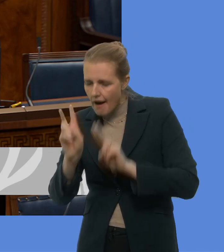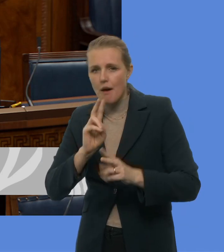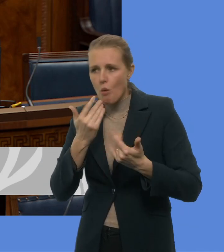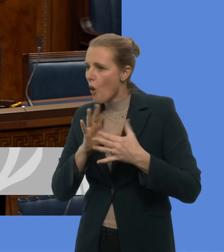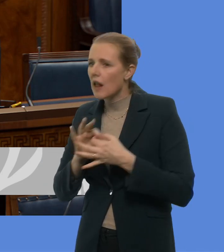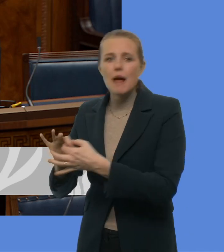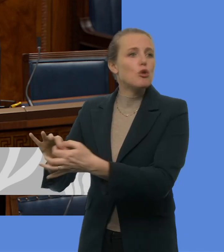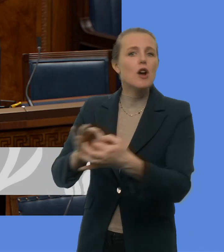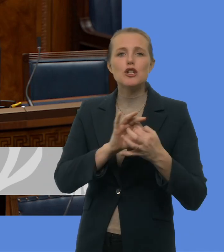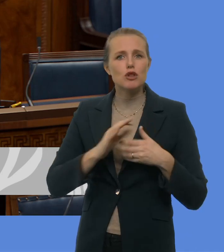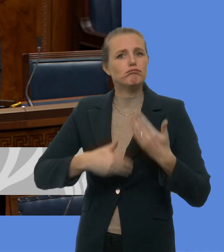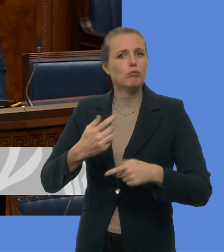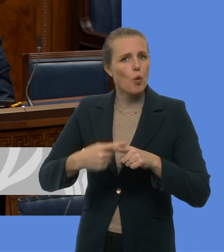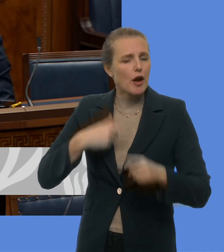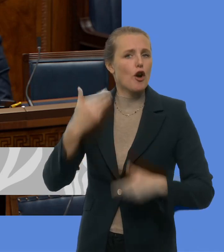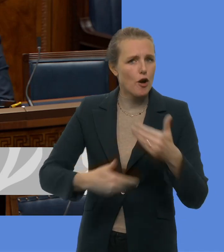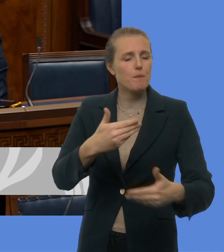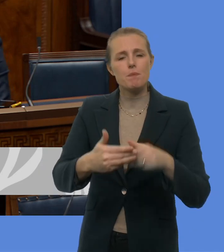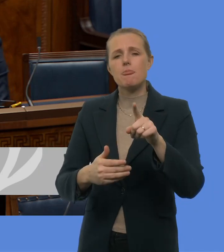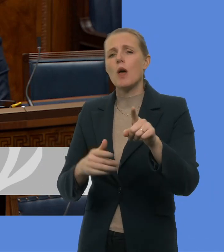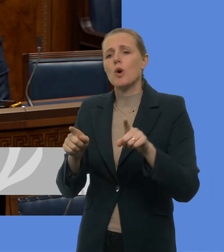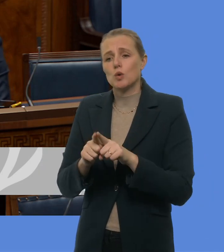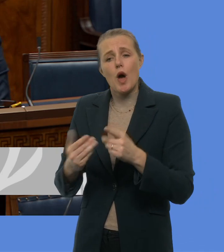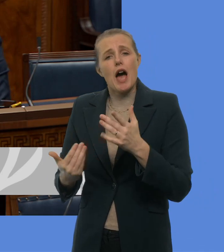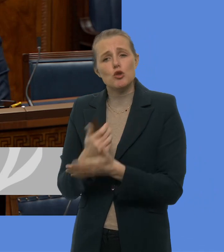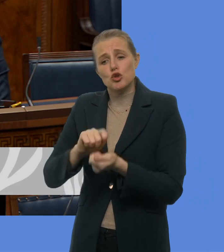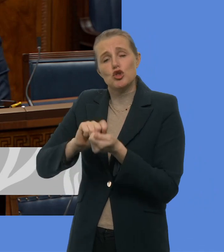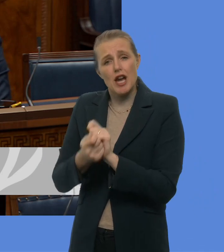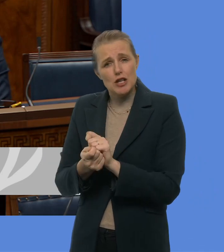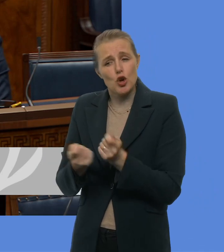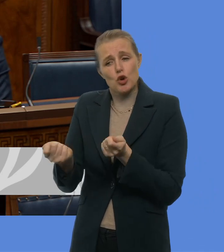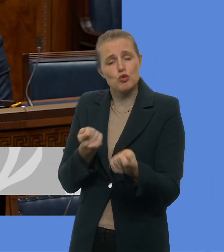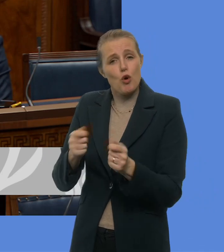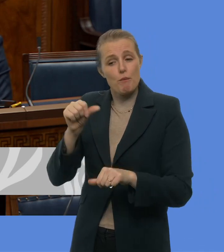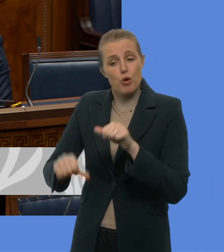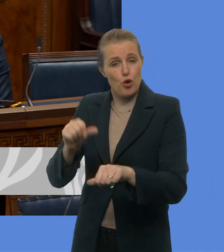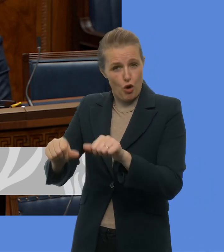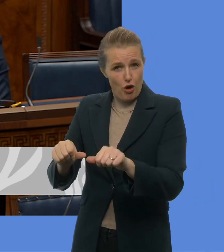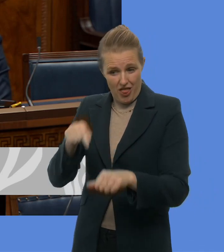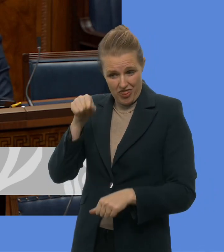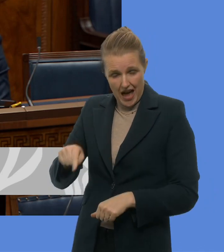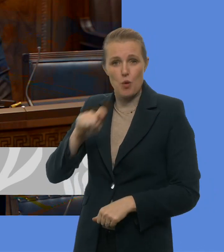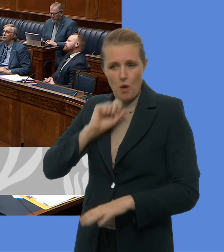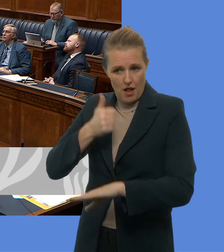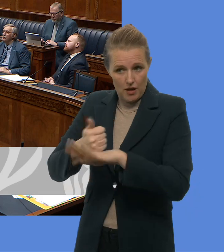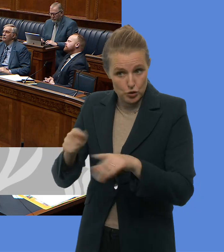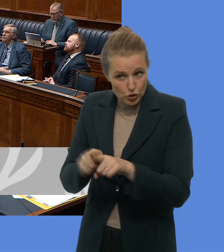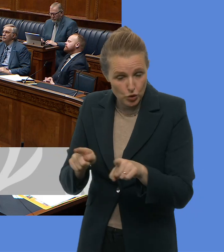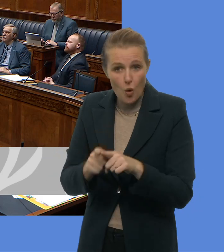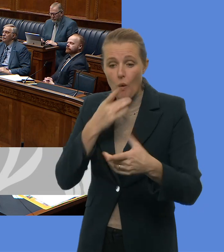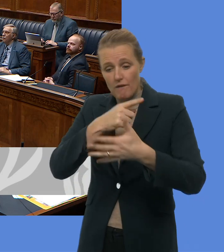And finally, the introduction of a new change control protocol for the Children's Hospital project should be reassuring. Mrs